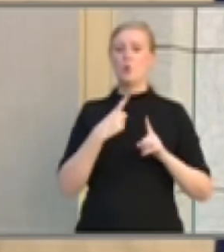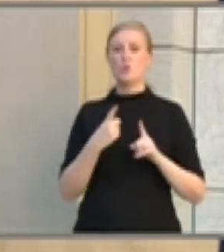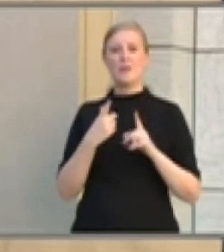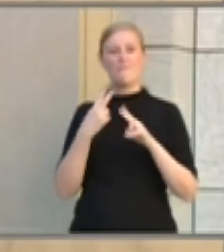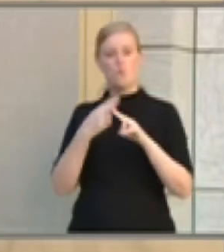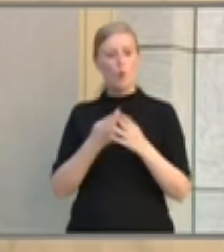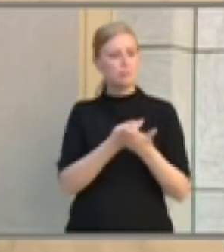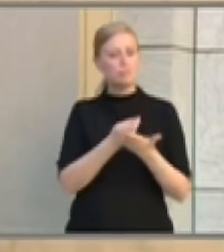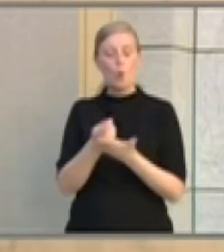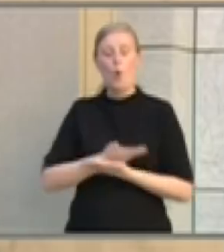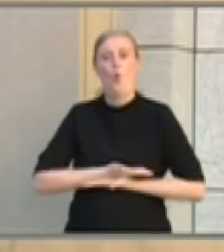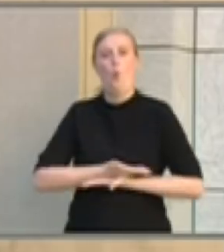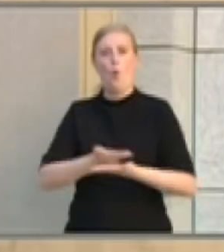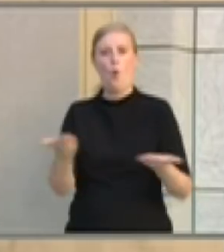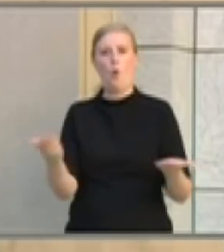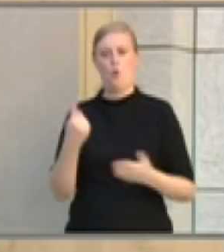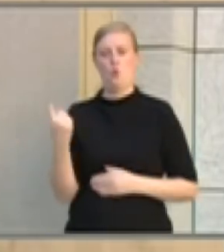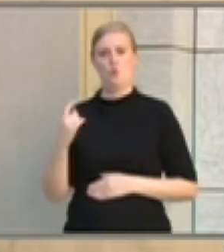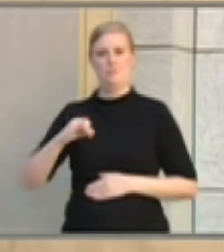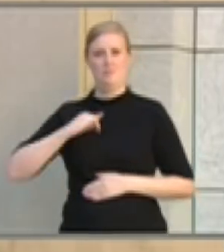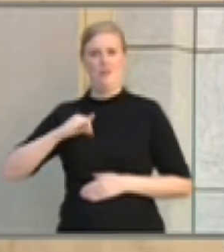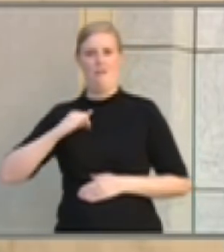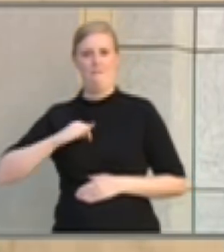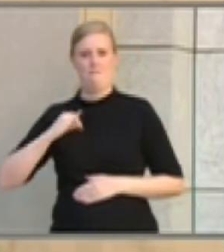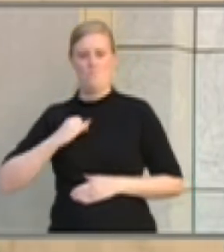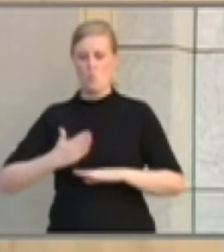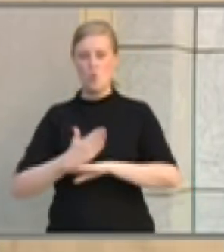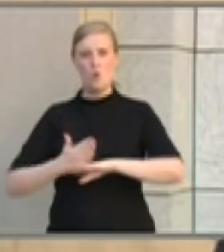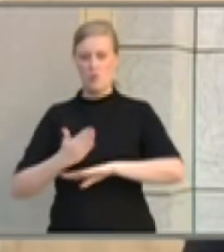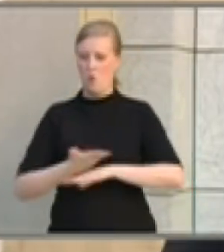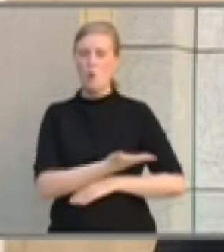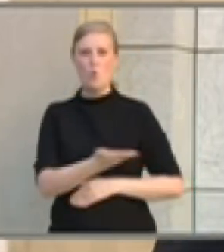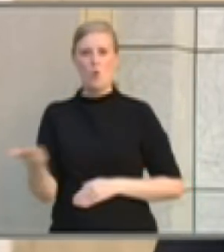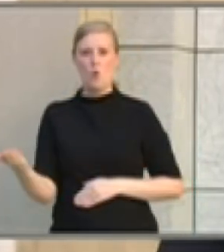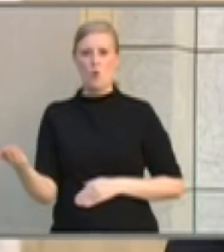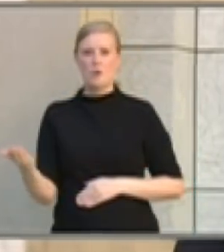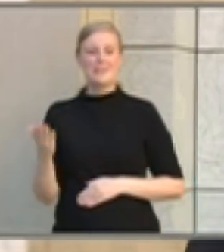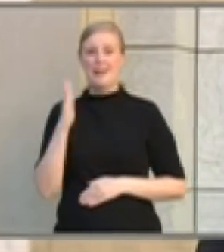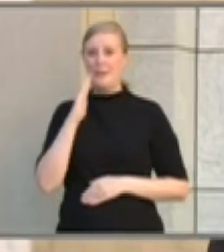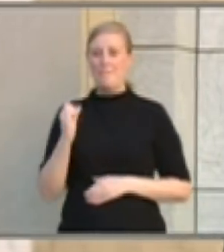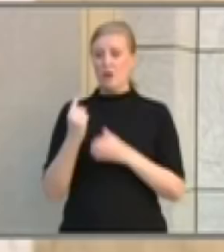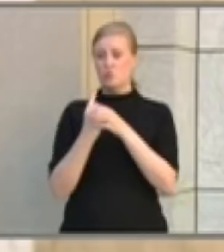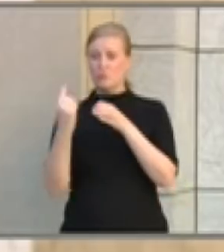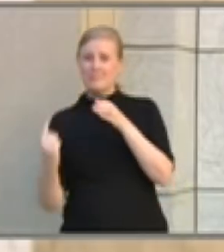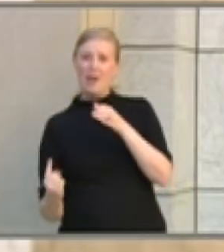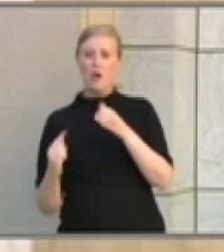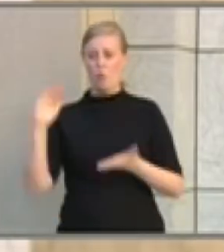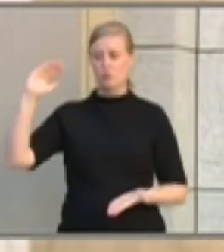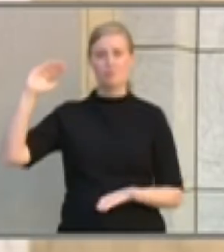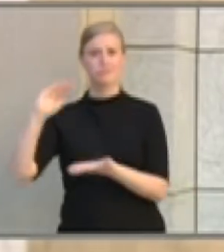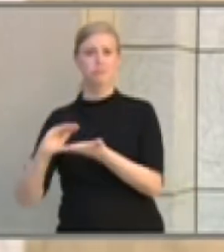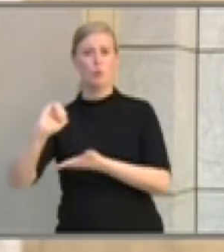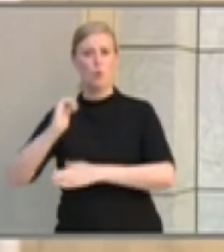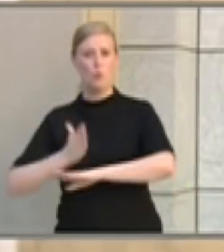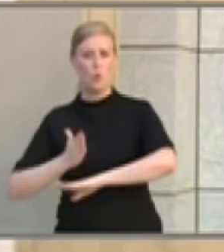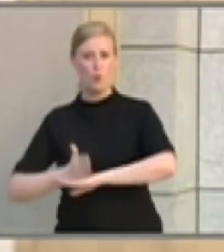available to all eligible firms, not just small businesses, as is the case with the Canadian scheme. Our